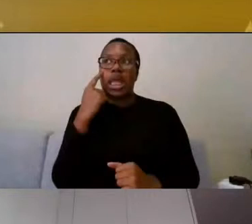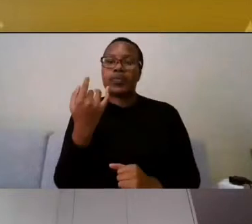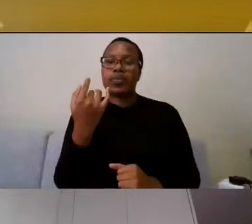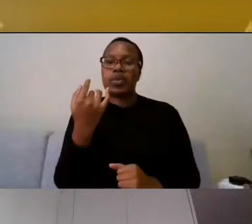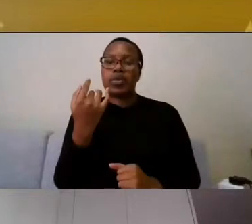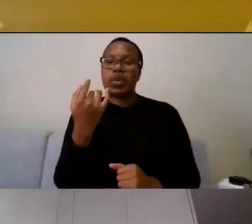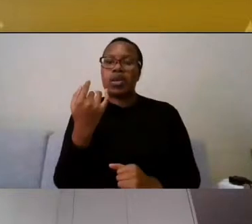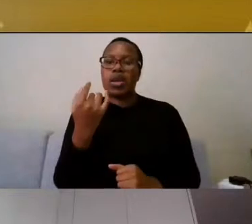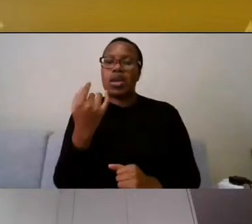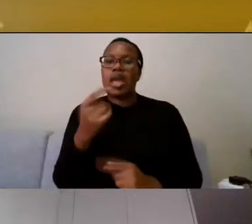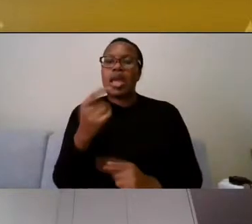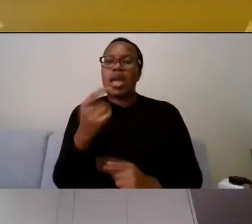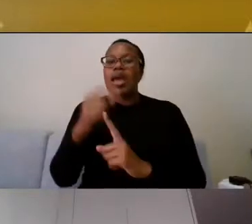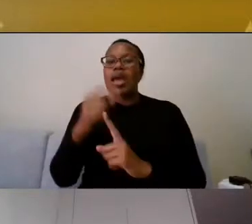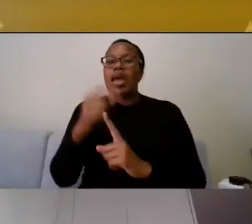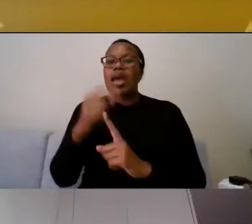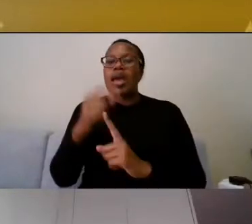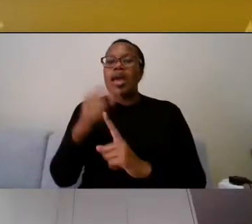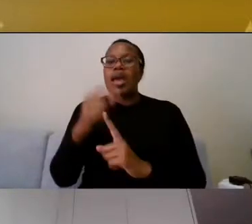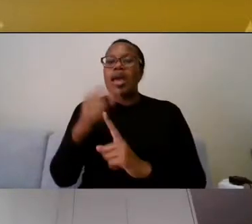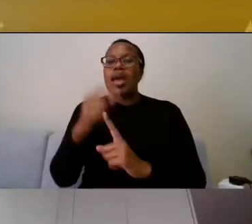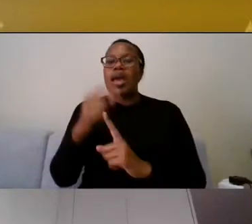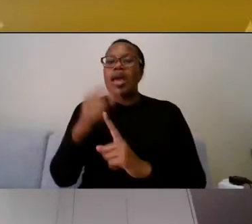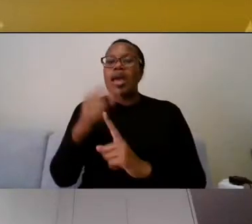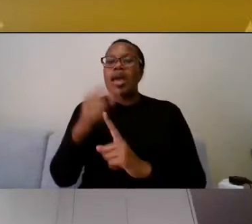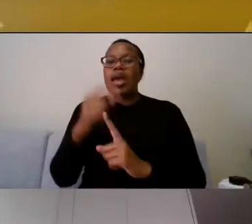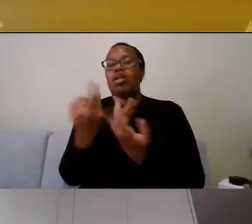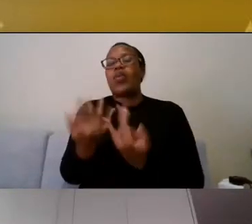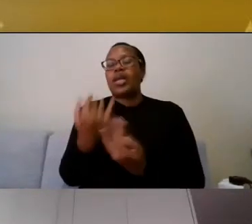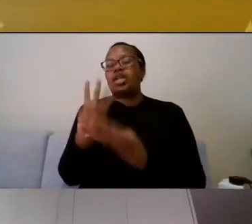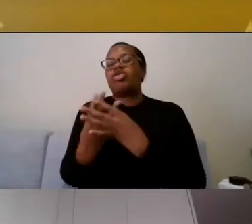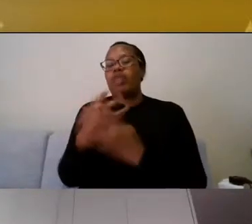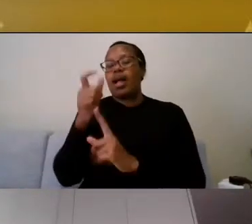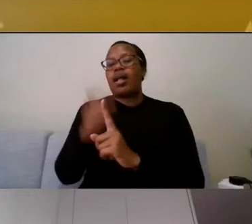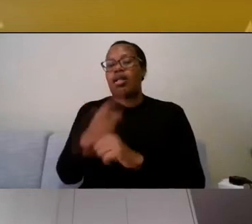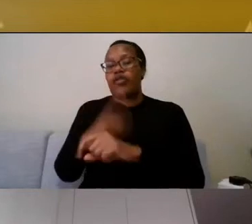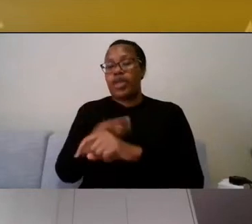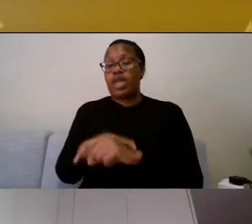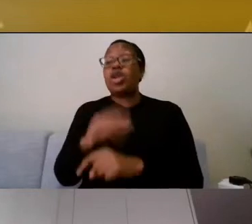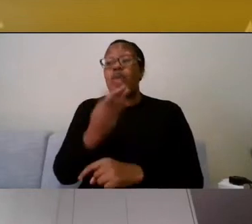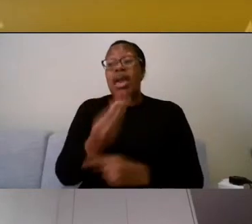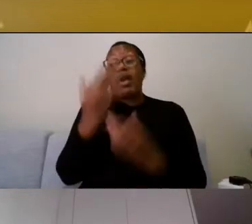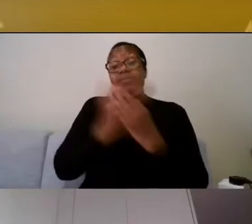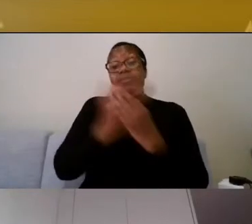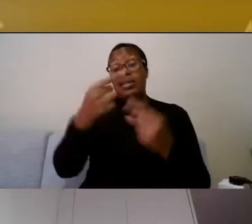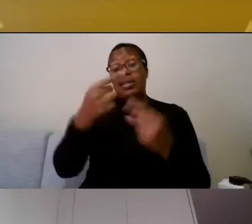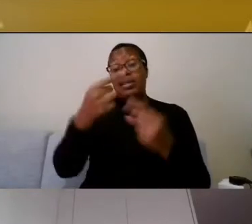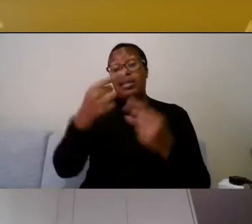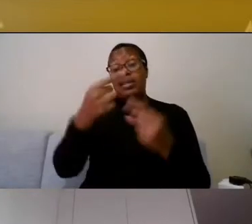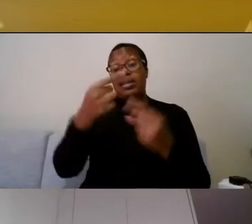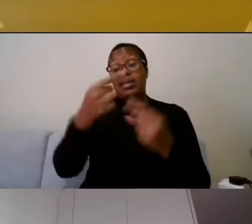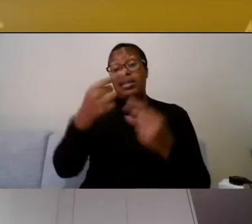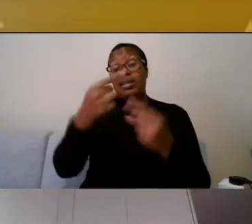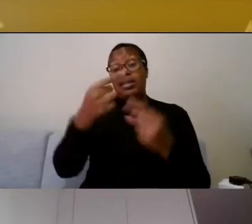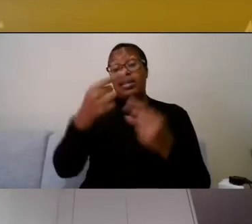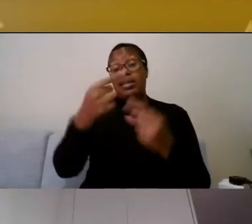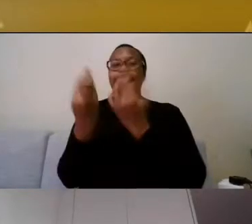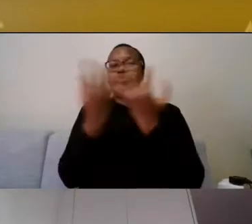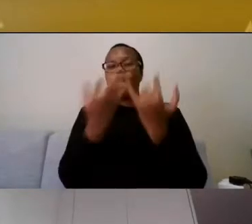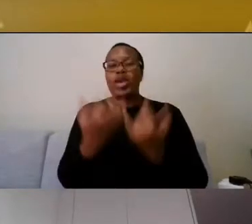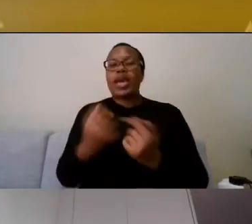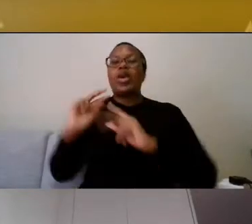waiting trial inmate. But yes, there are cases, and the department is working out a protocol which is meant to